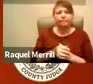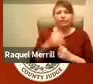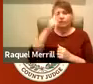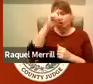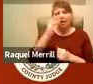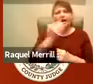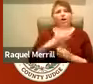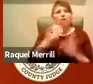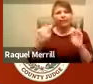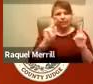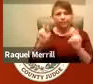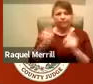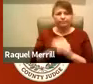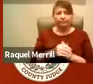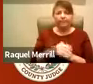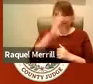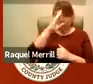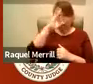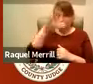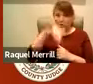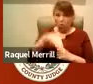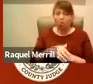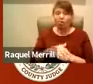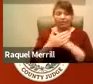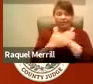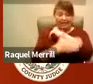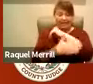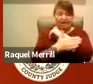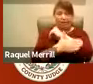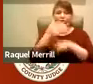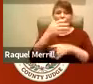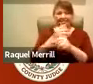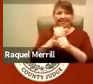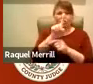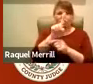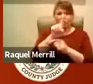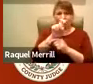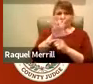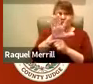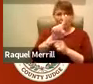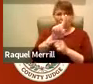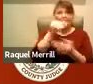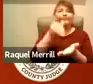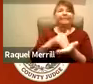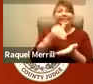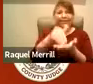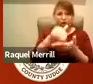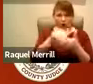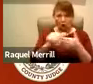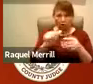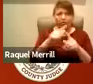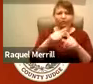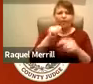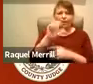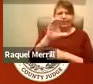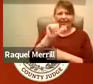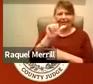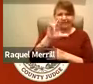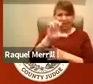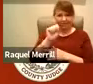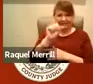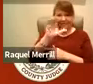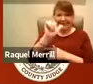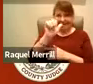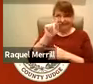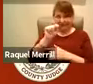people. As you know, the county received $151 million from this CARES Act fund.